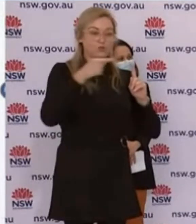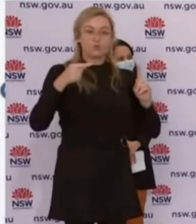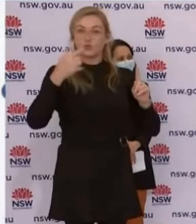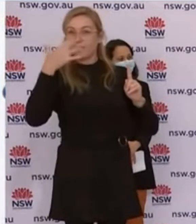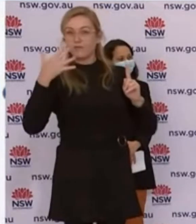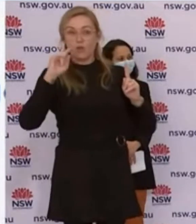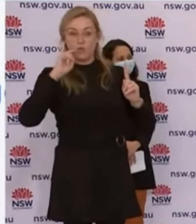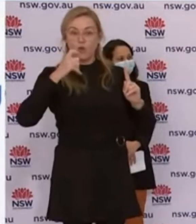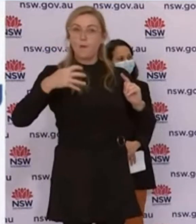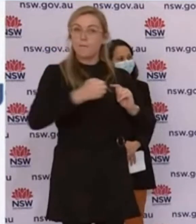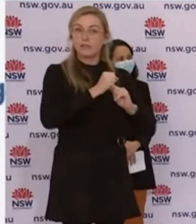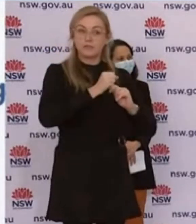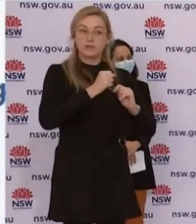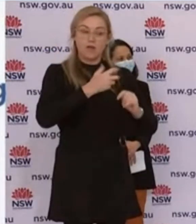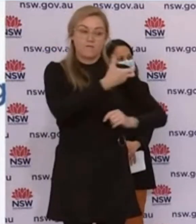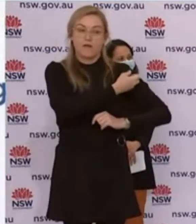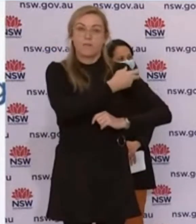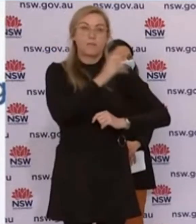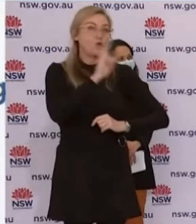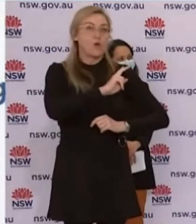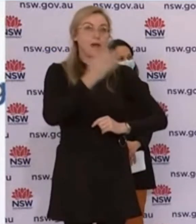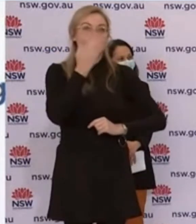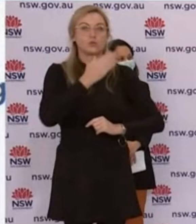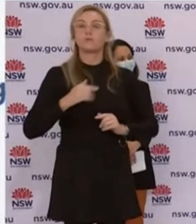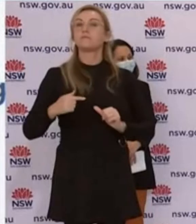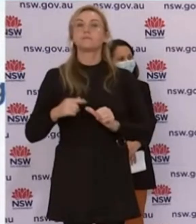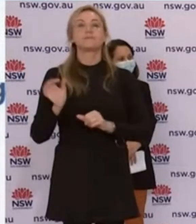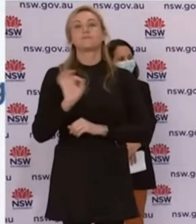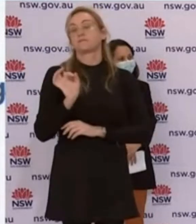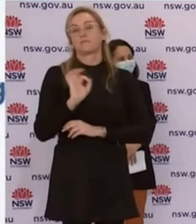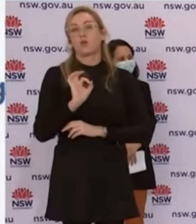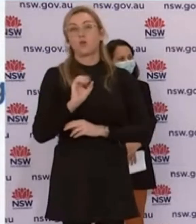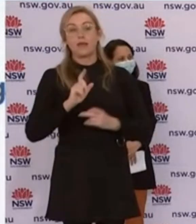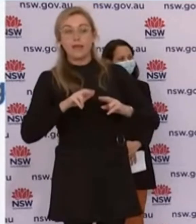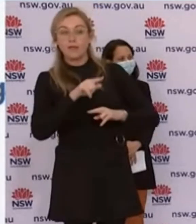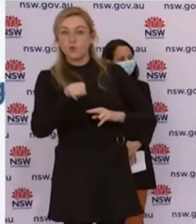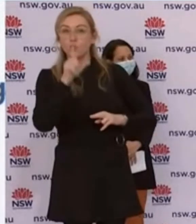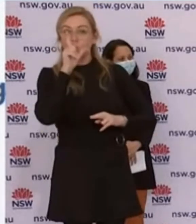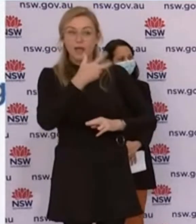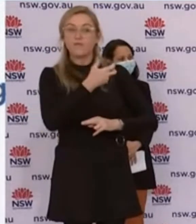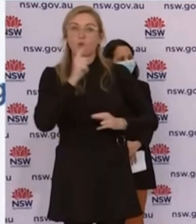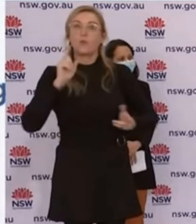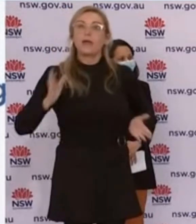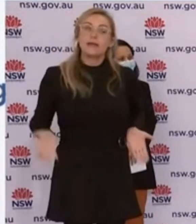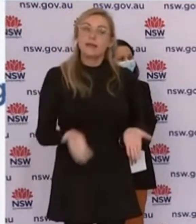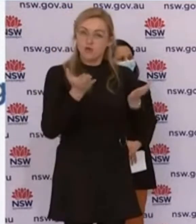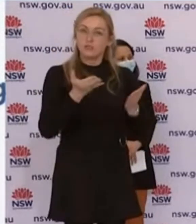return to school? No, we won't. Obviously, we strongly encourage anyone who's eligible for a vaccine to take up that opportunity. At the moment, anyone over the